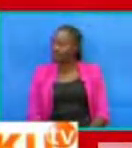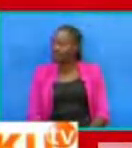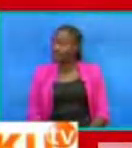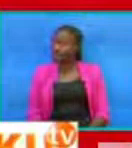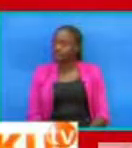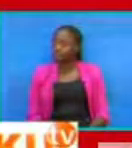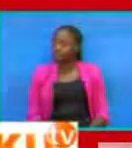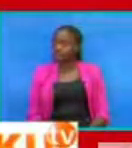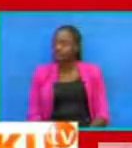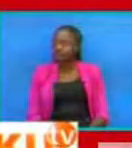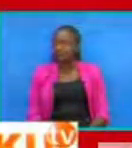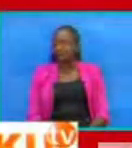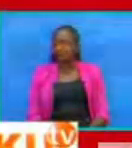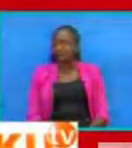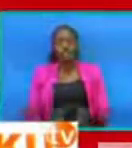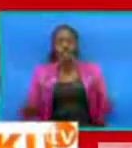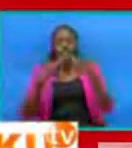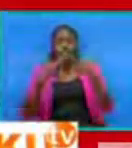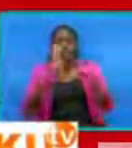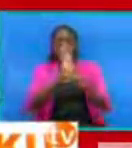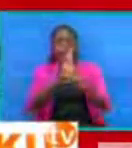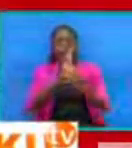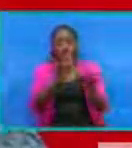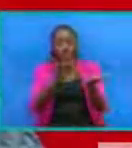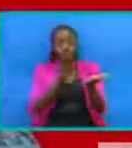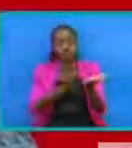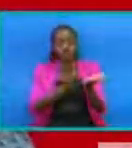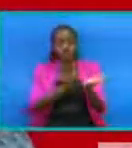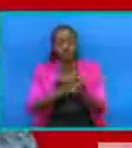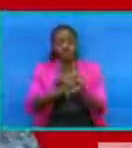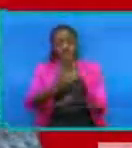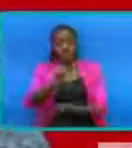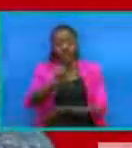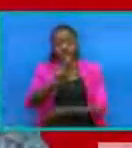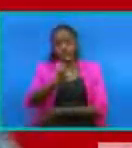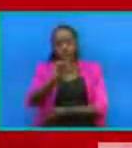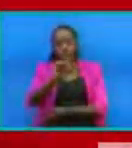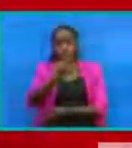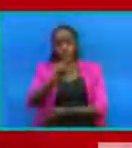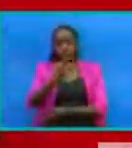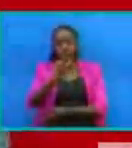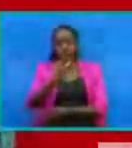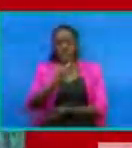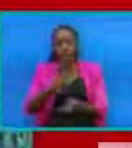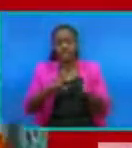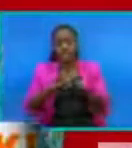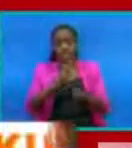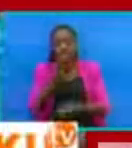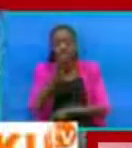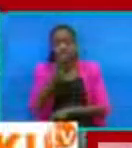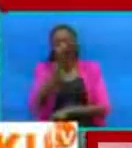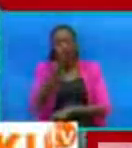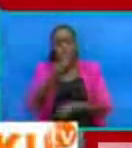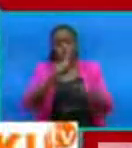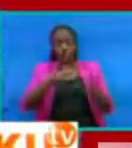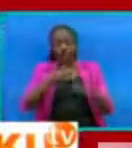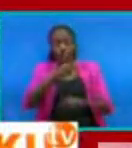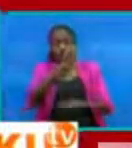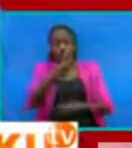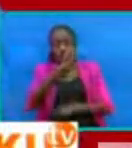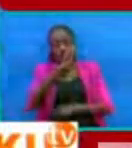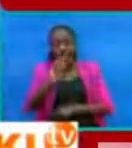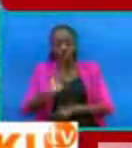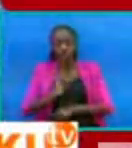Thank you very much, Dr. Mundia, for that presentation and responding to our questions that